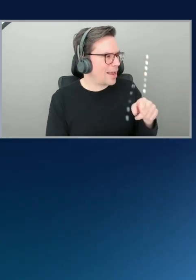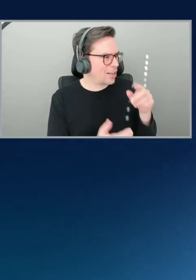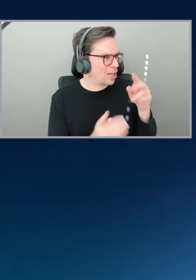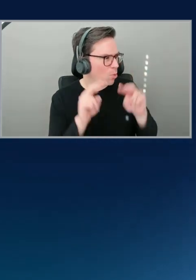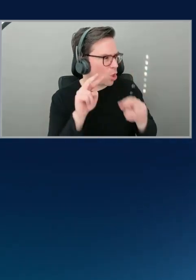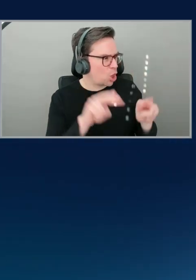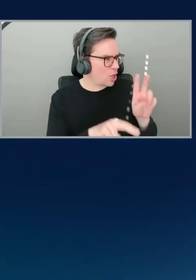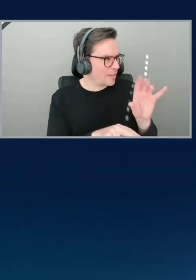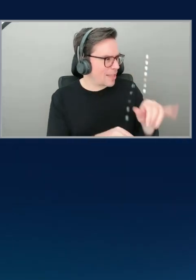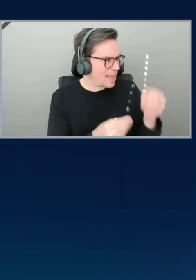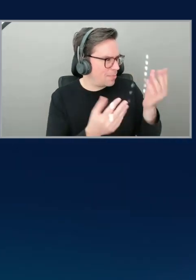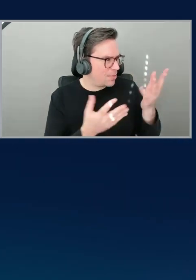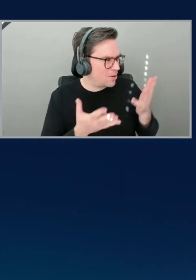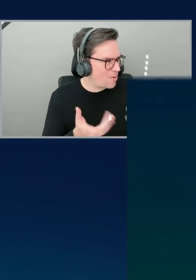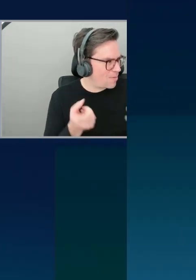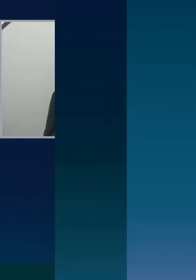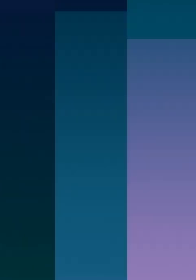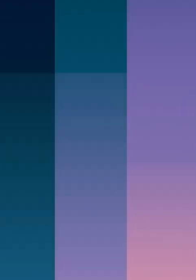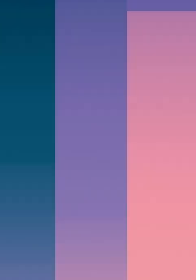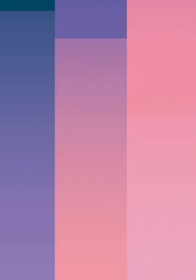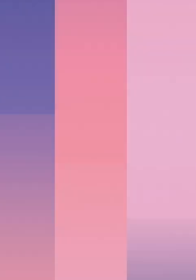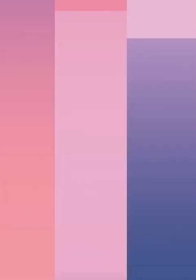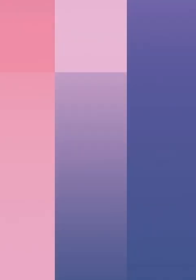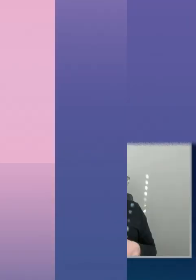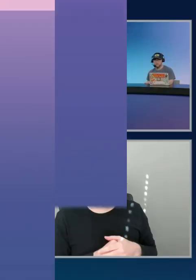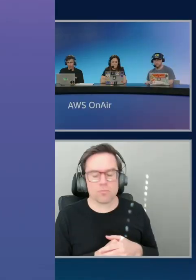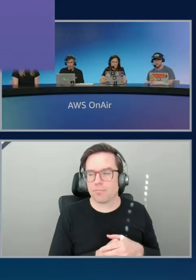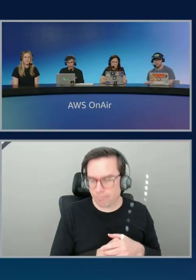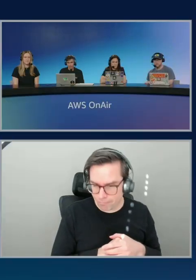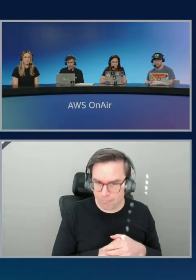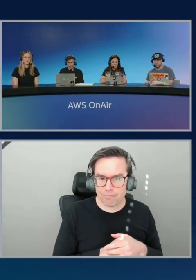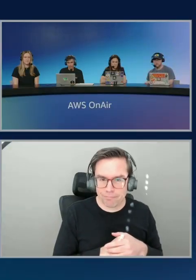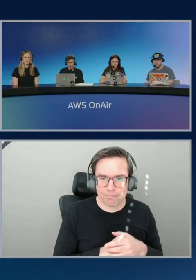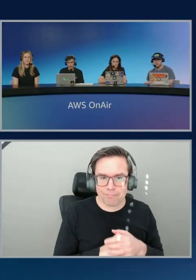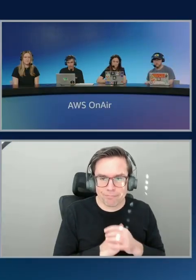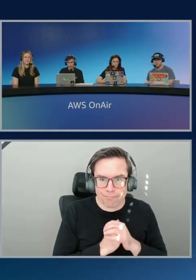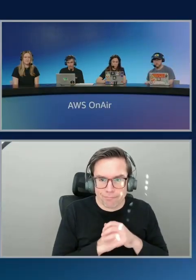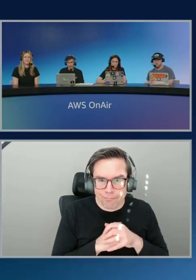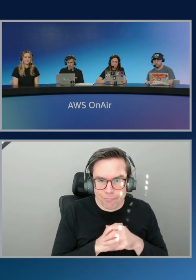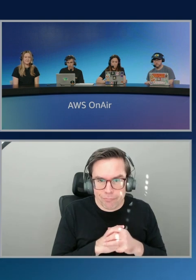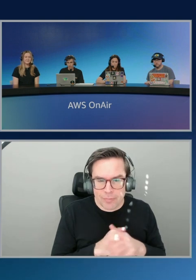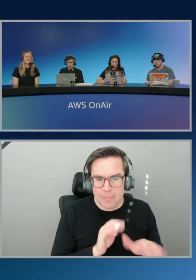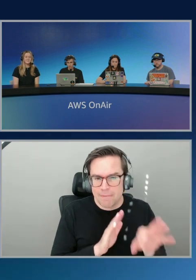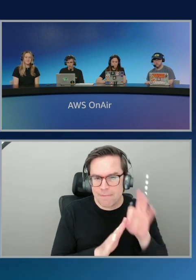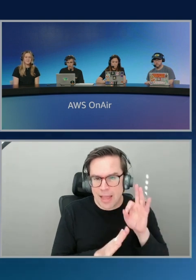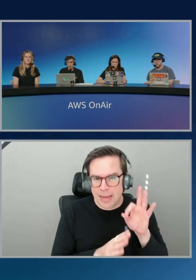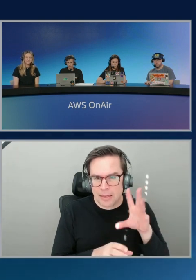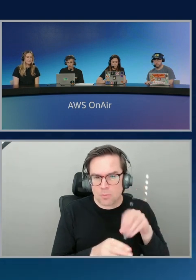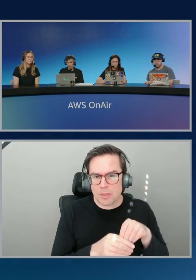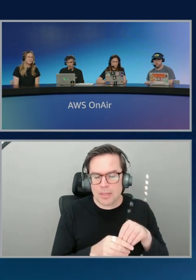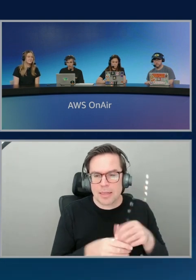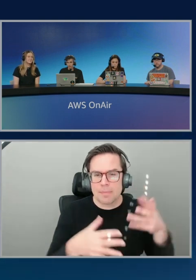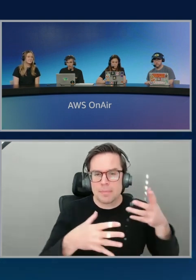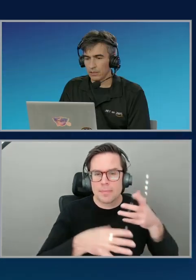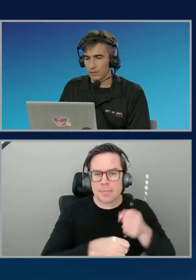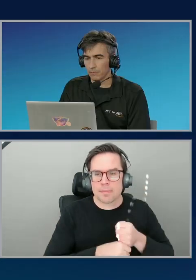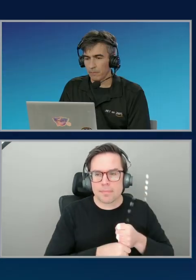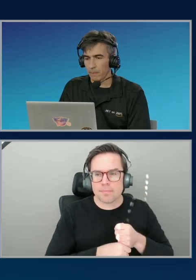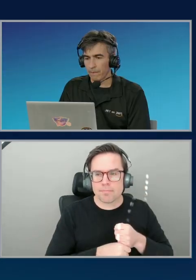up Arthur's screen. Let me find it in my summary. There we